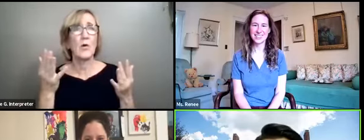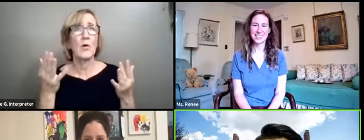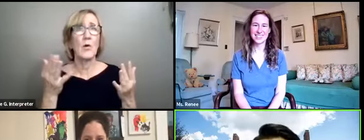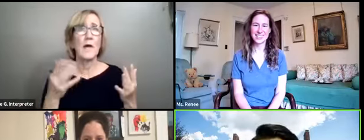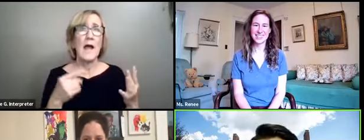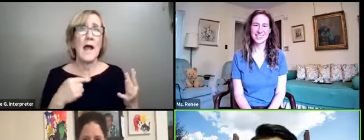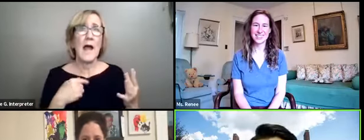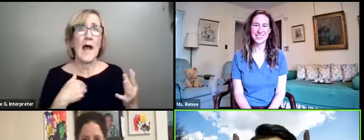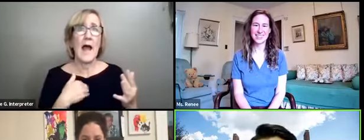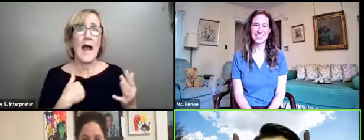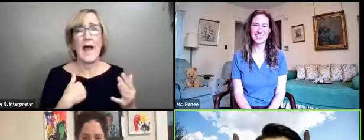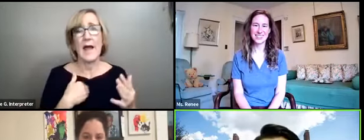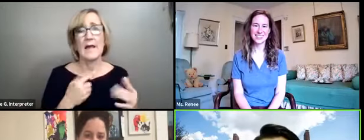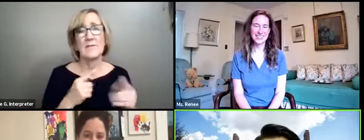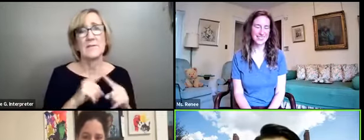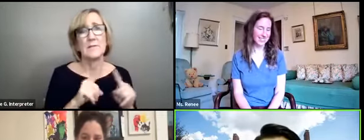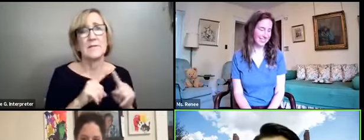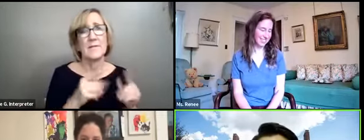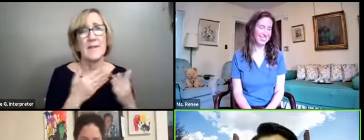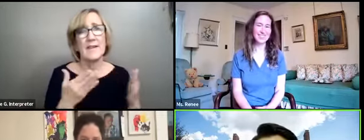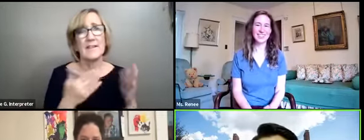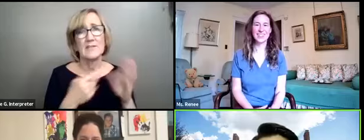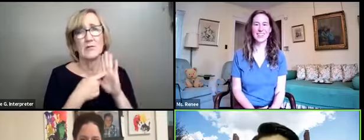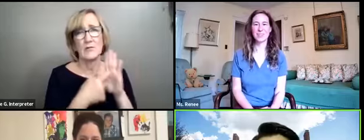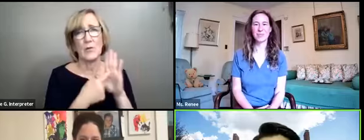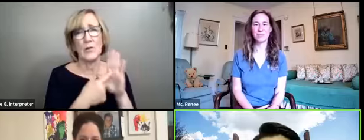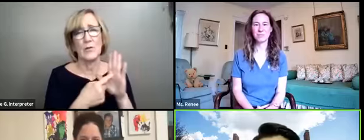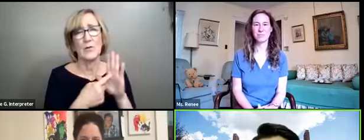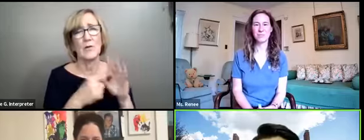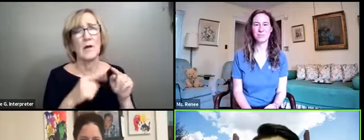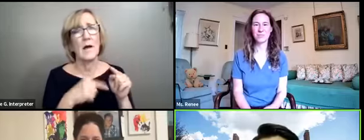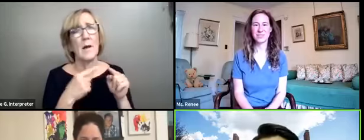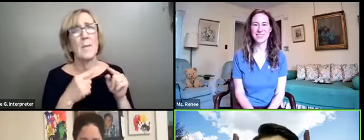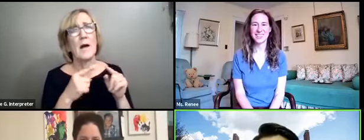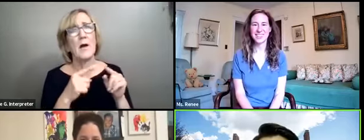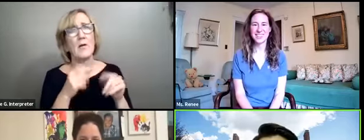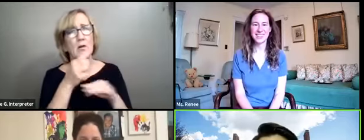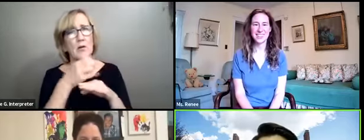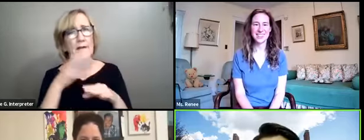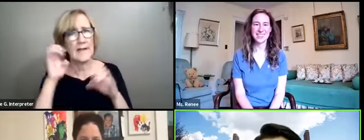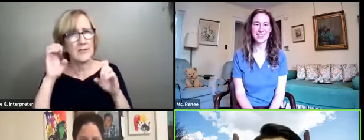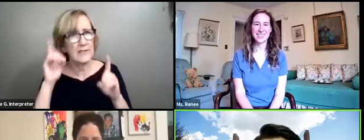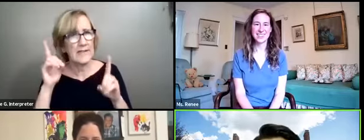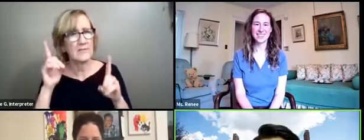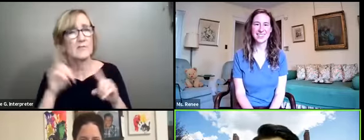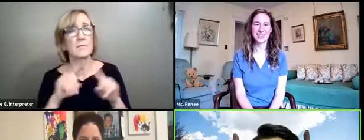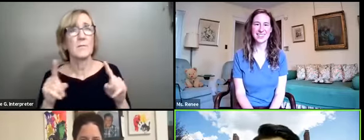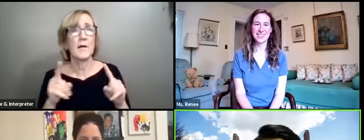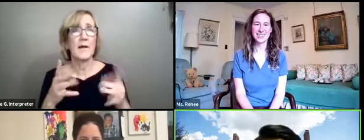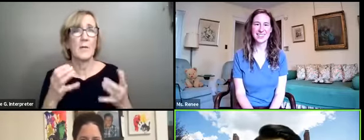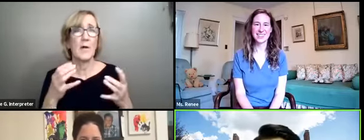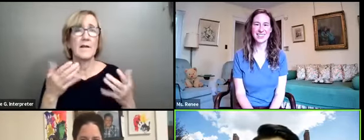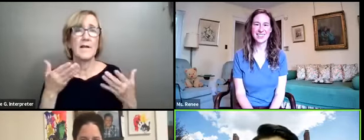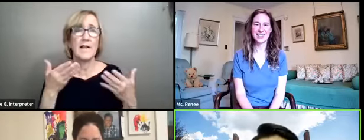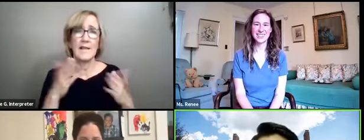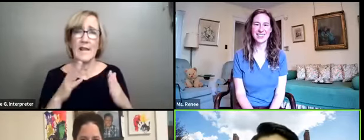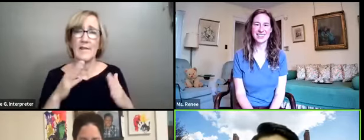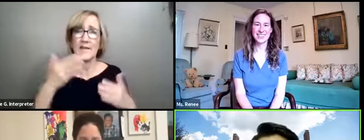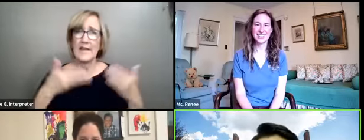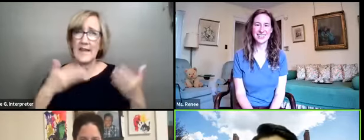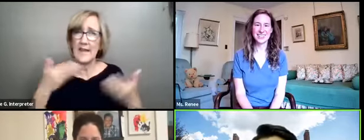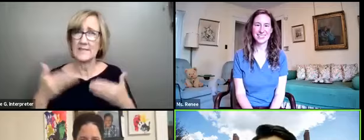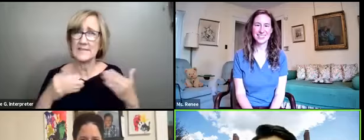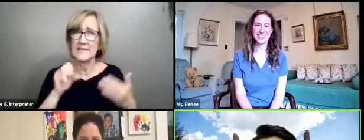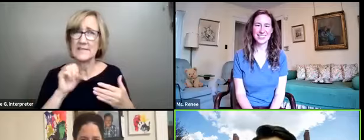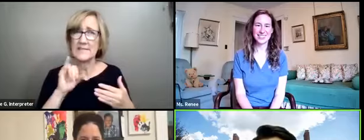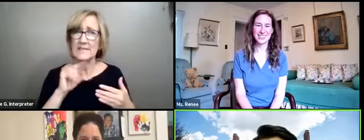some plugs to show you guys about some early education, but I want to let our guests sign off really quickly